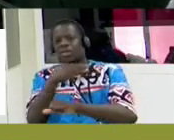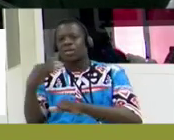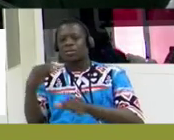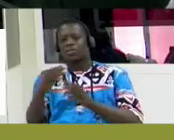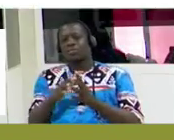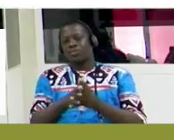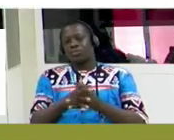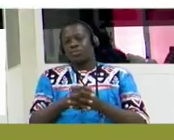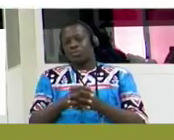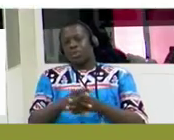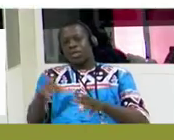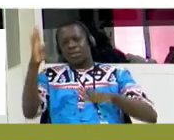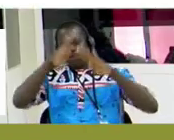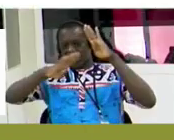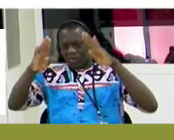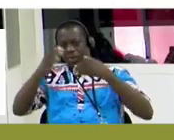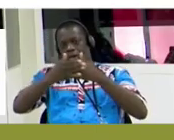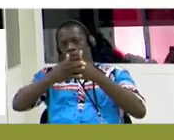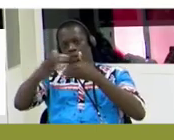Thank you very much.